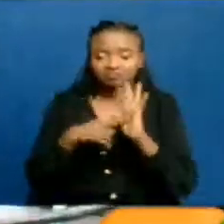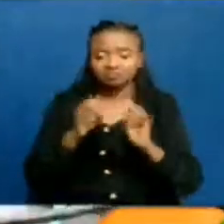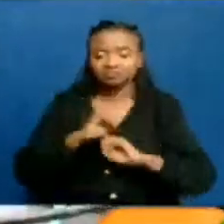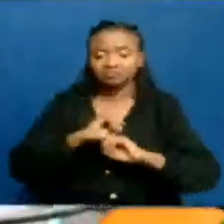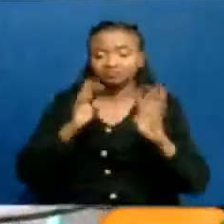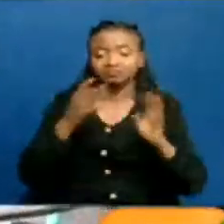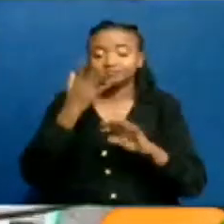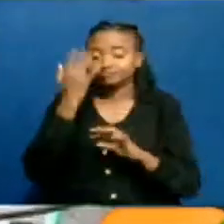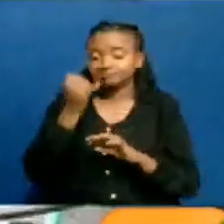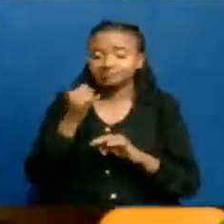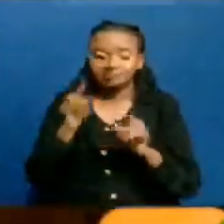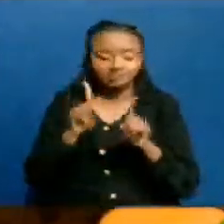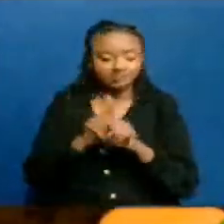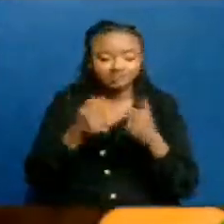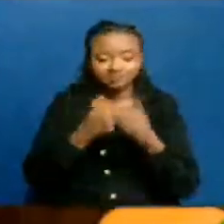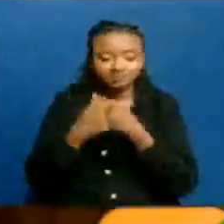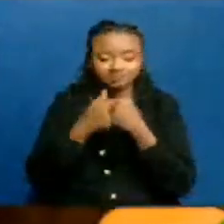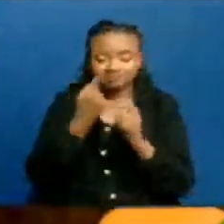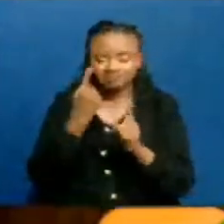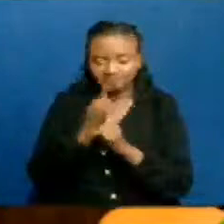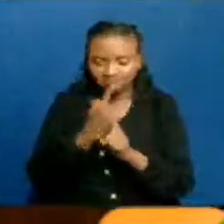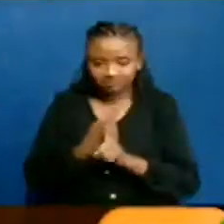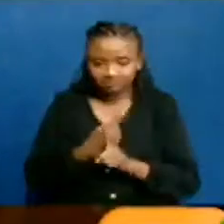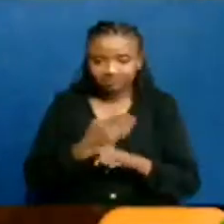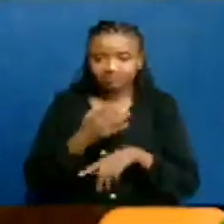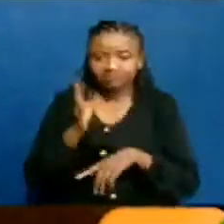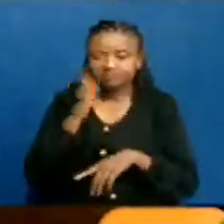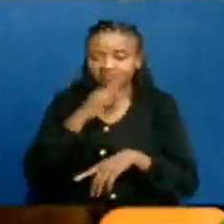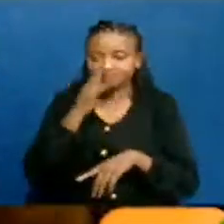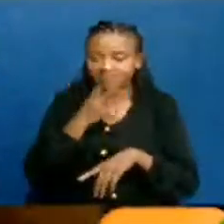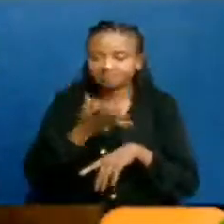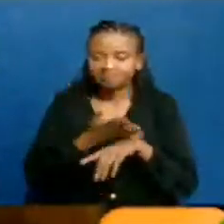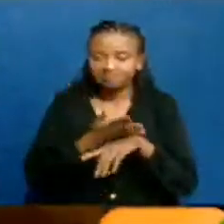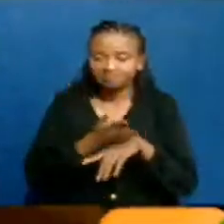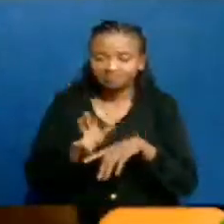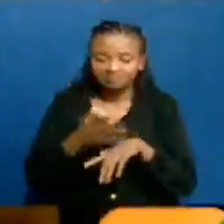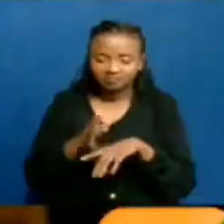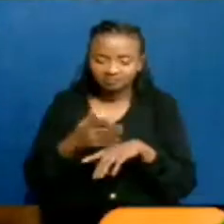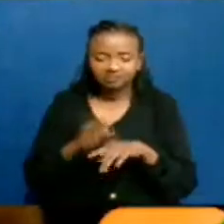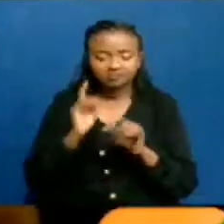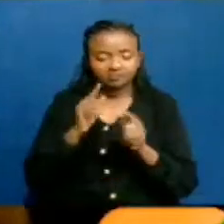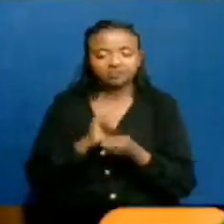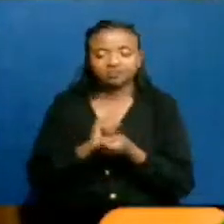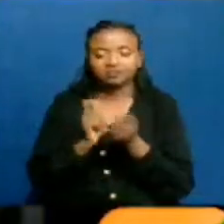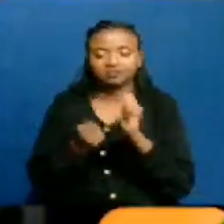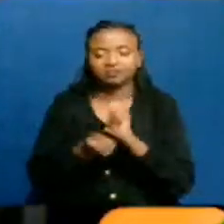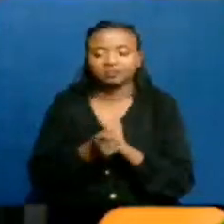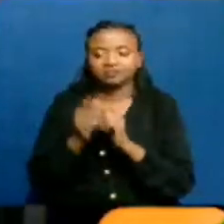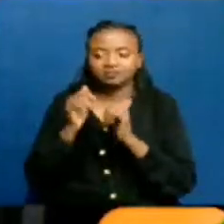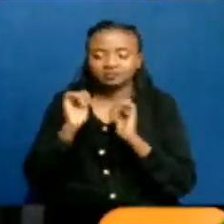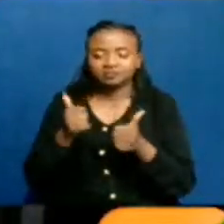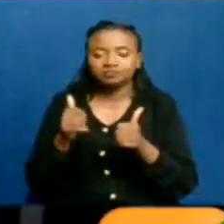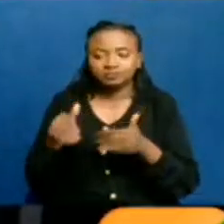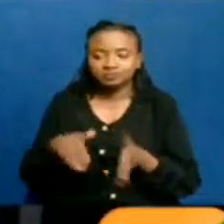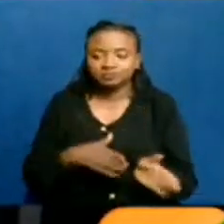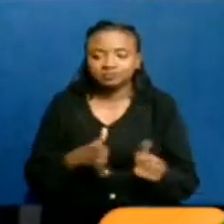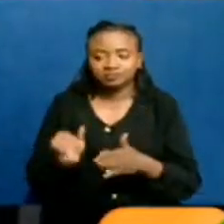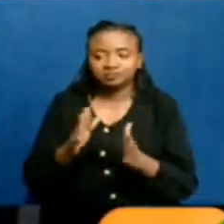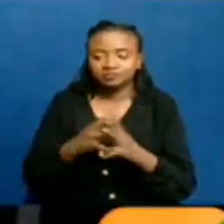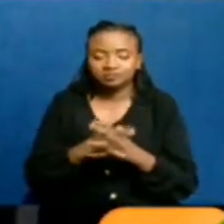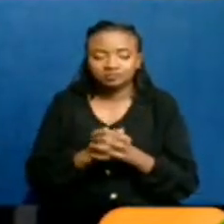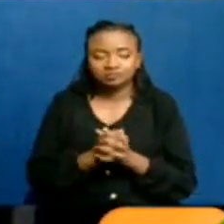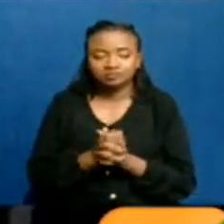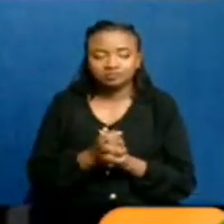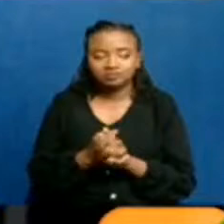the fact that even challenges like invasive waste can be transformed into opportunity.